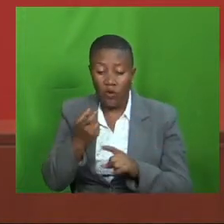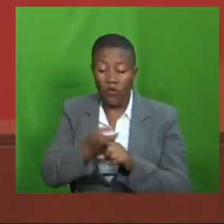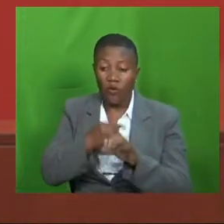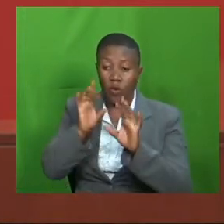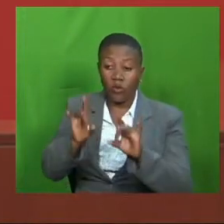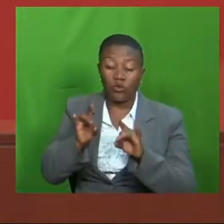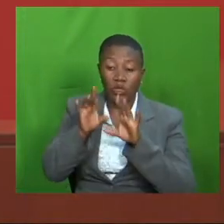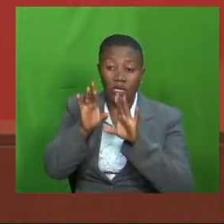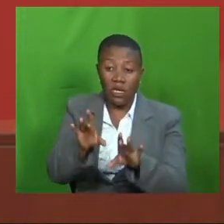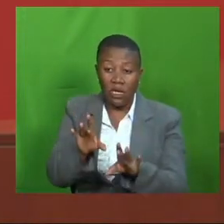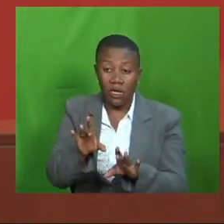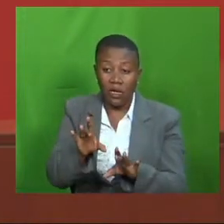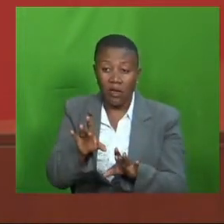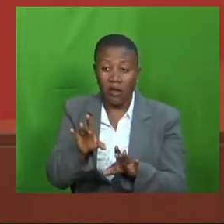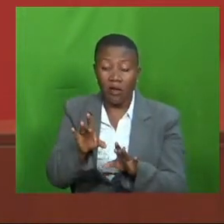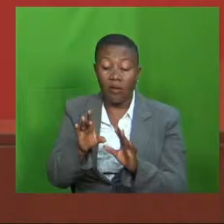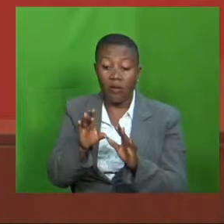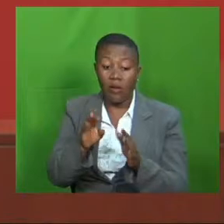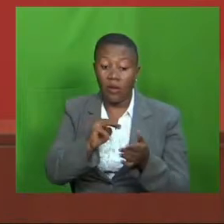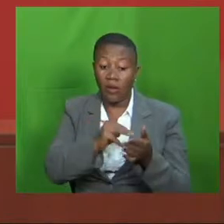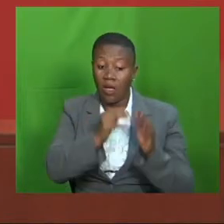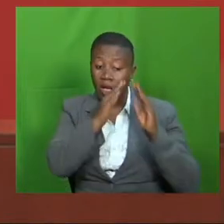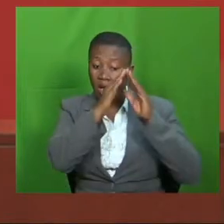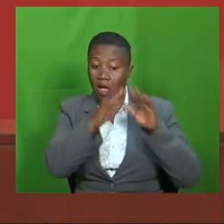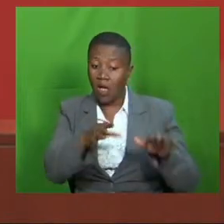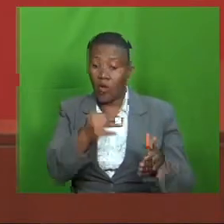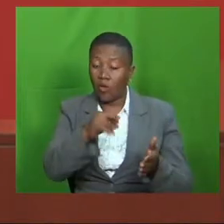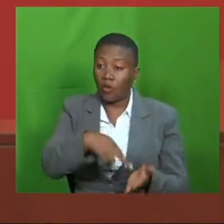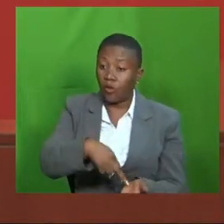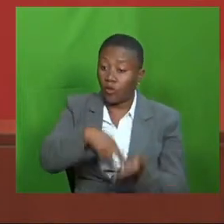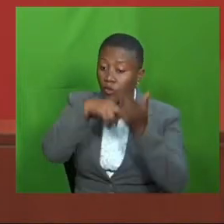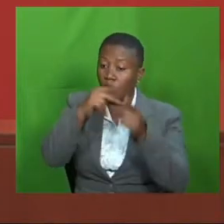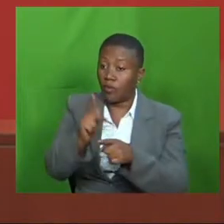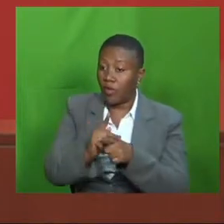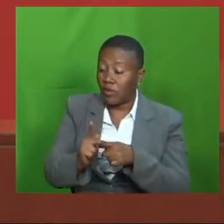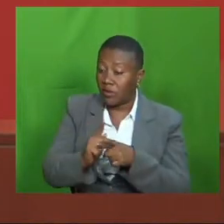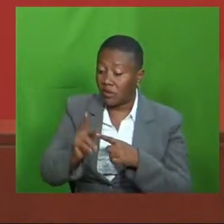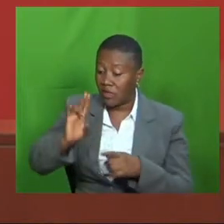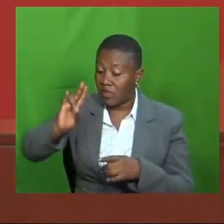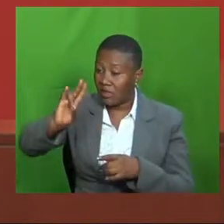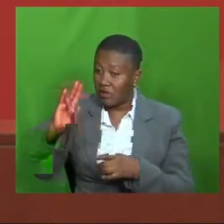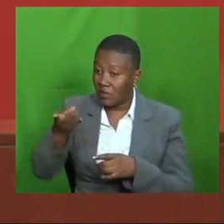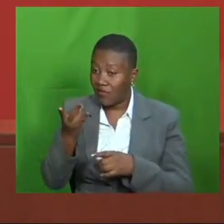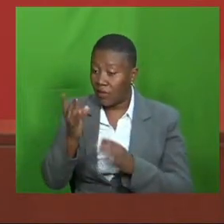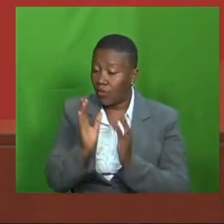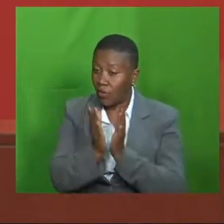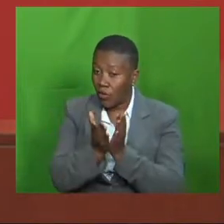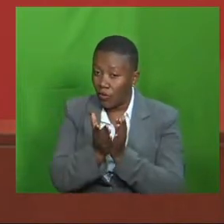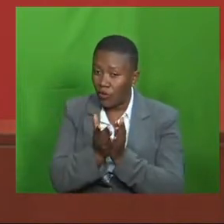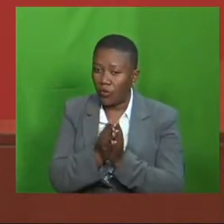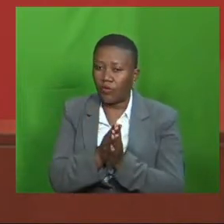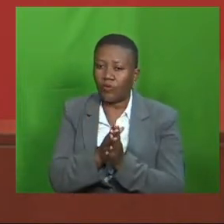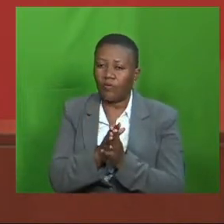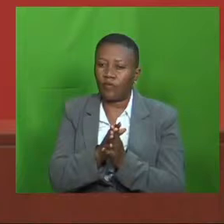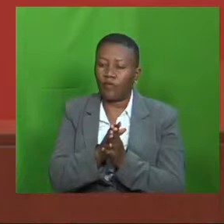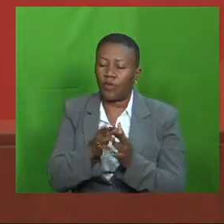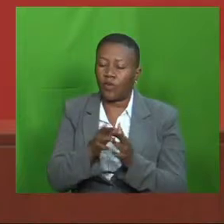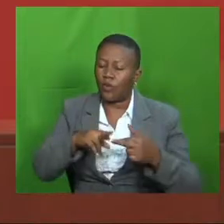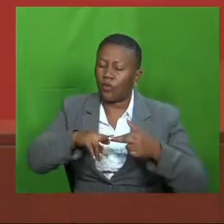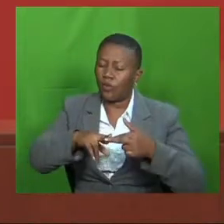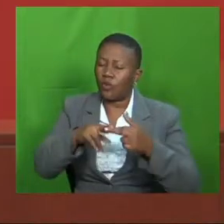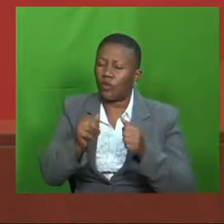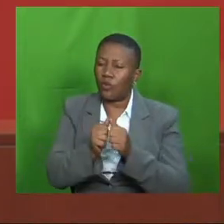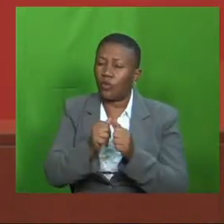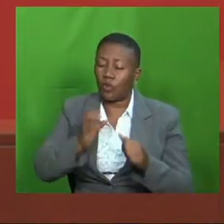titled House of Representatives Practice 7th edition, relating to the committee of that house